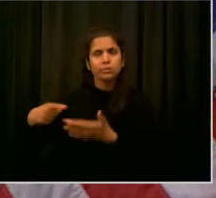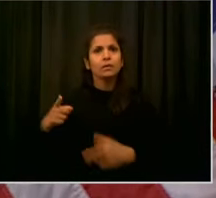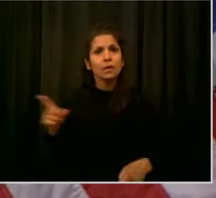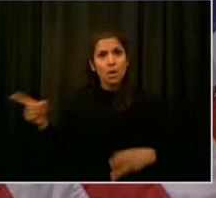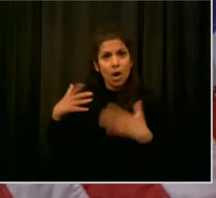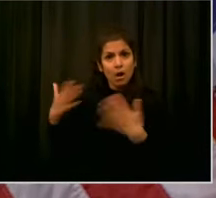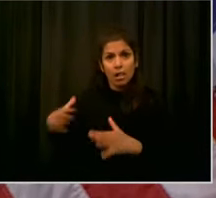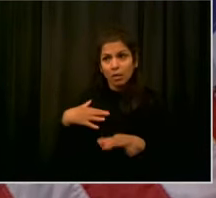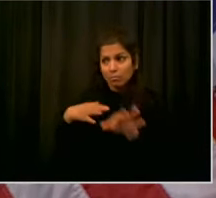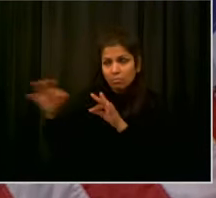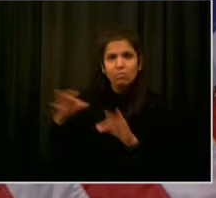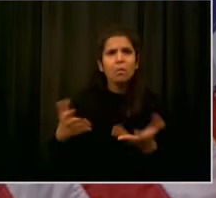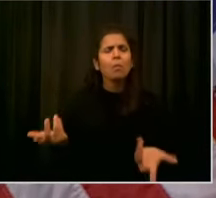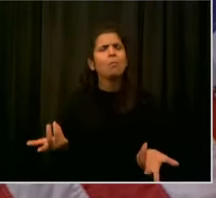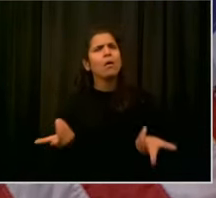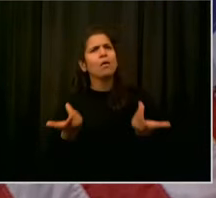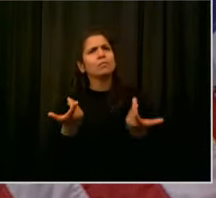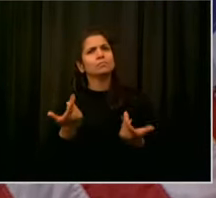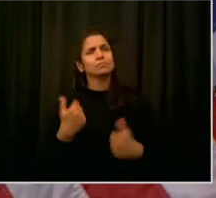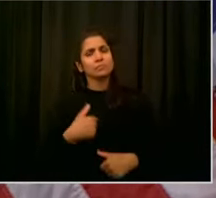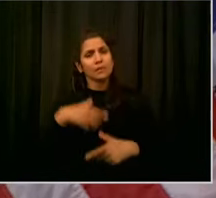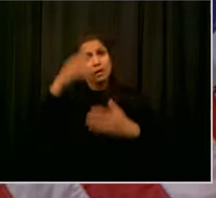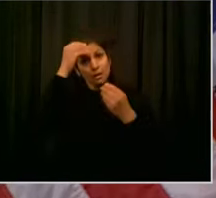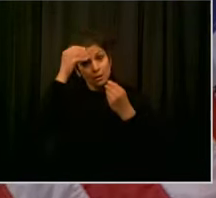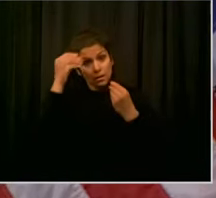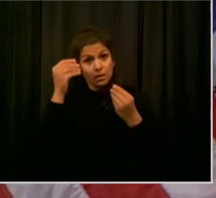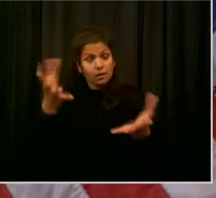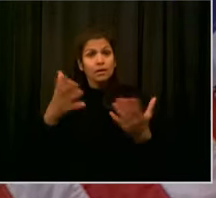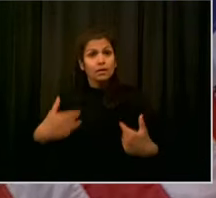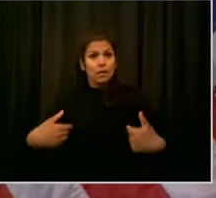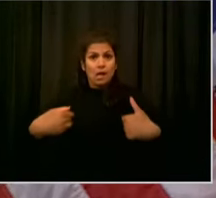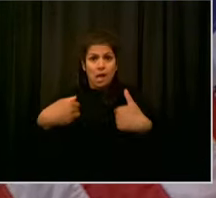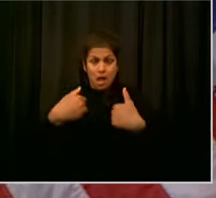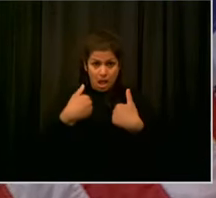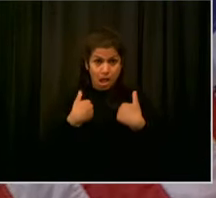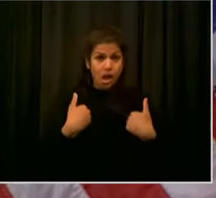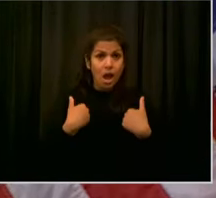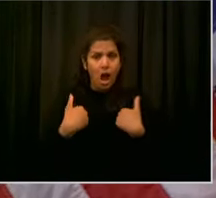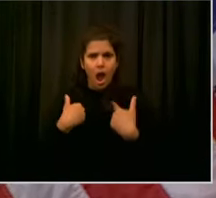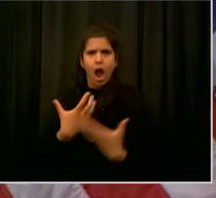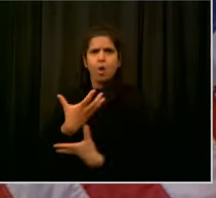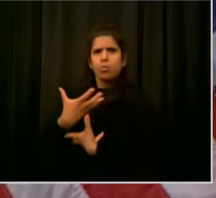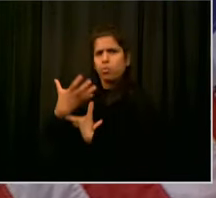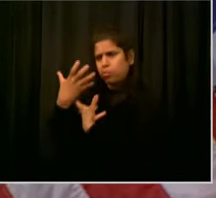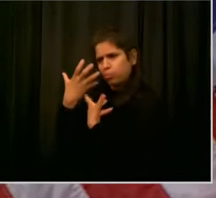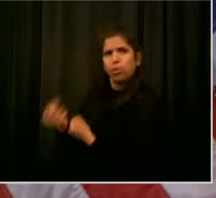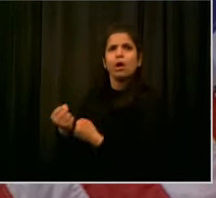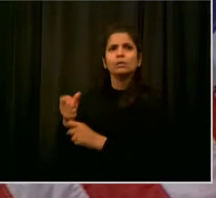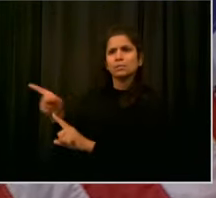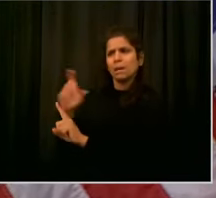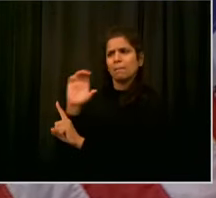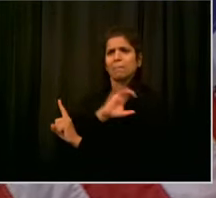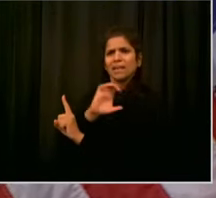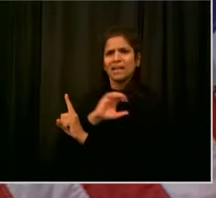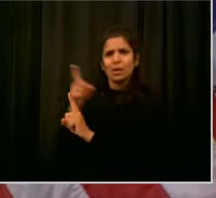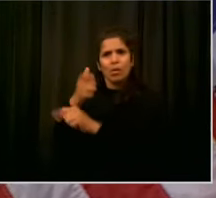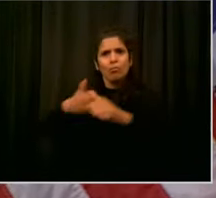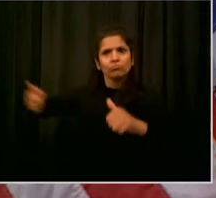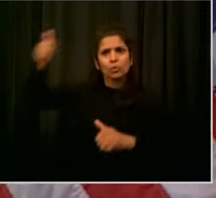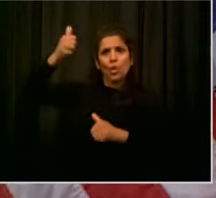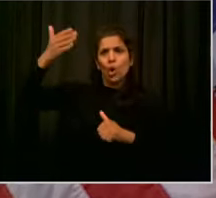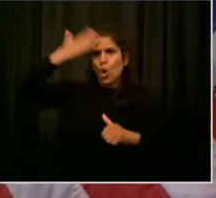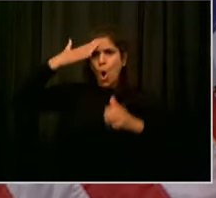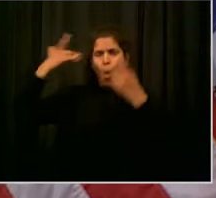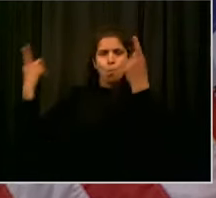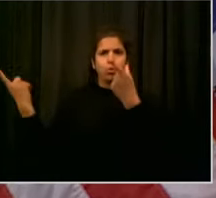boundless. And they are people of faith in a different way. They believe in